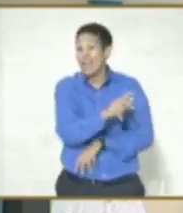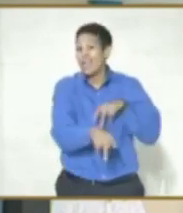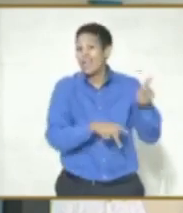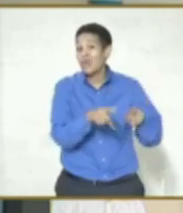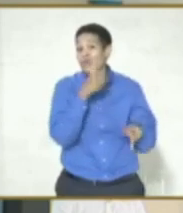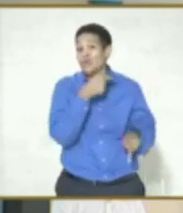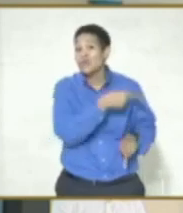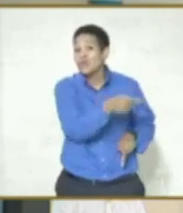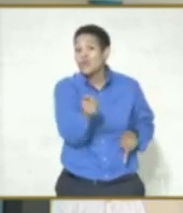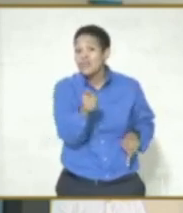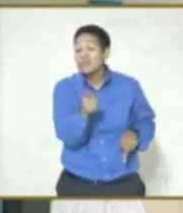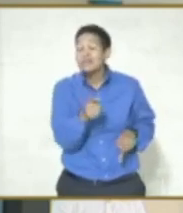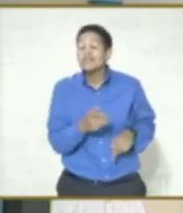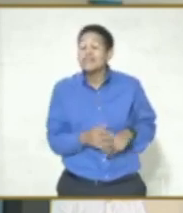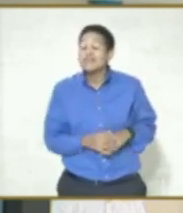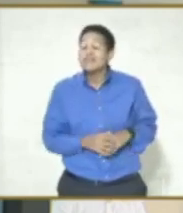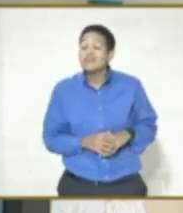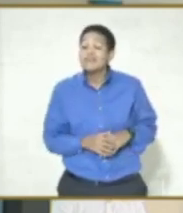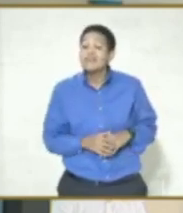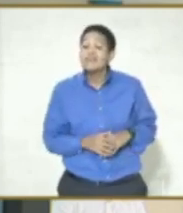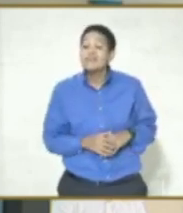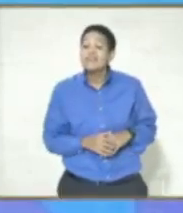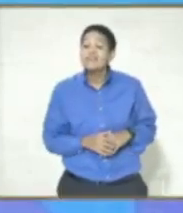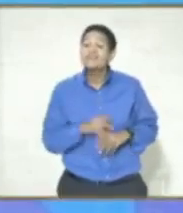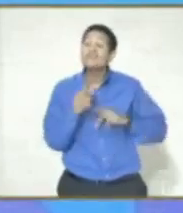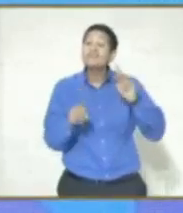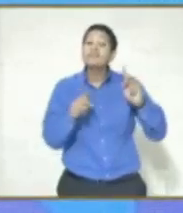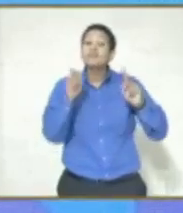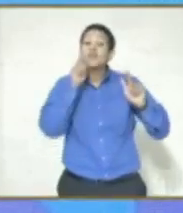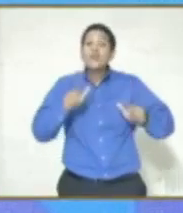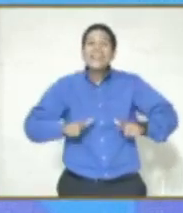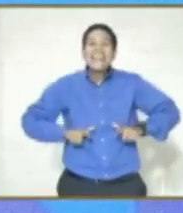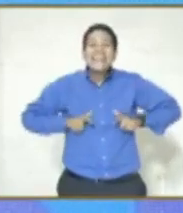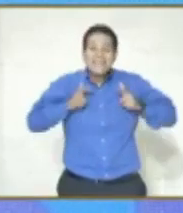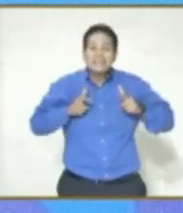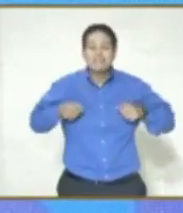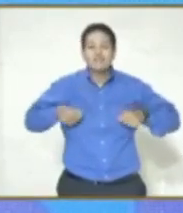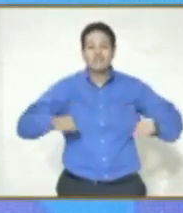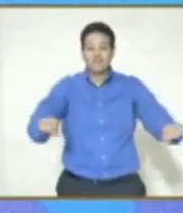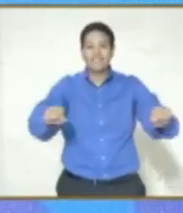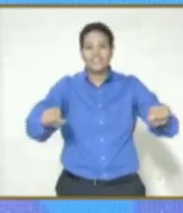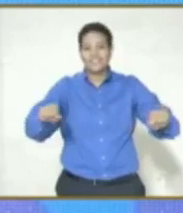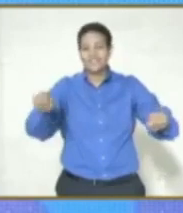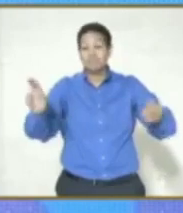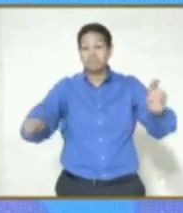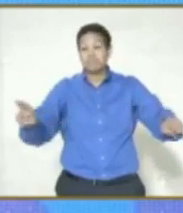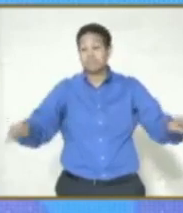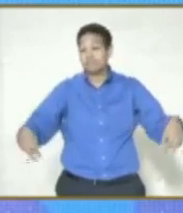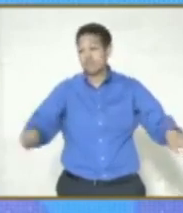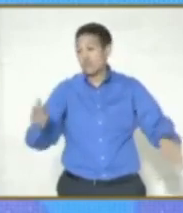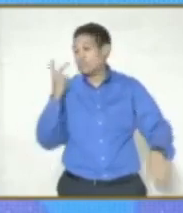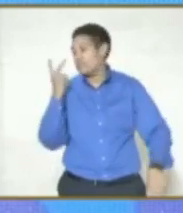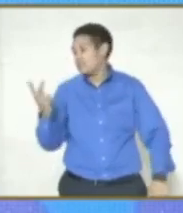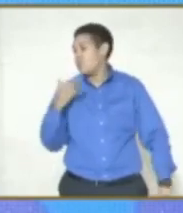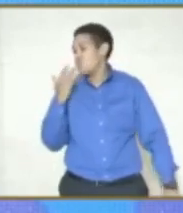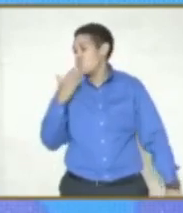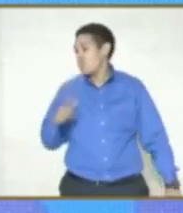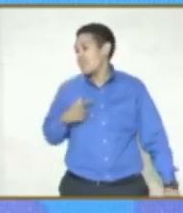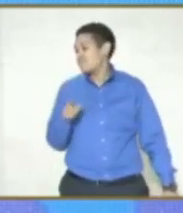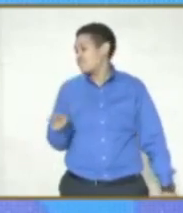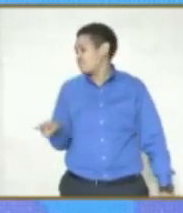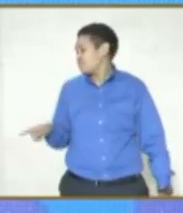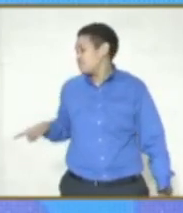population is those persons who live on the streets of our country. The latest